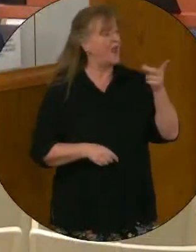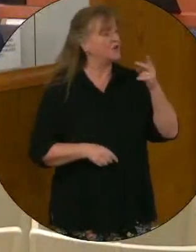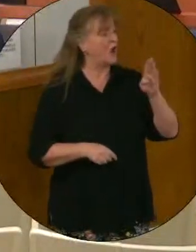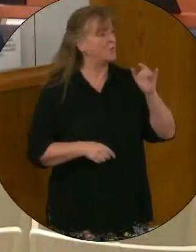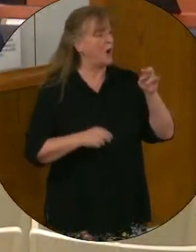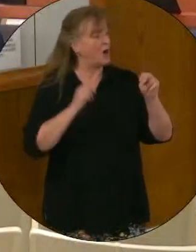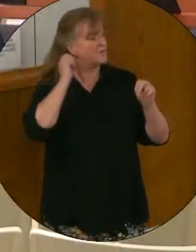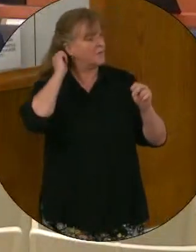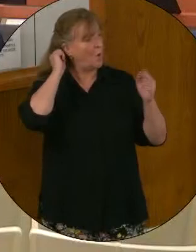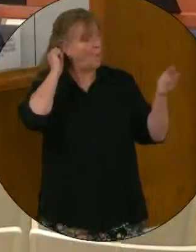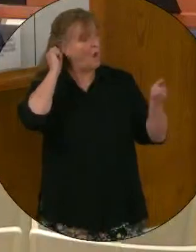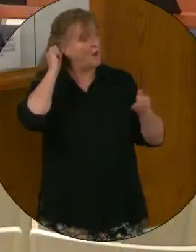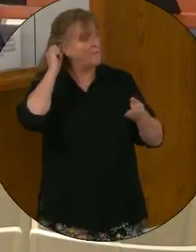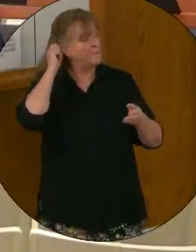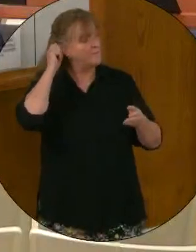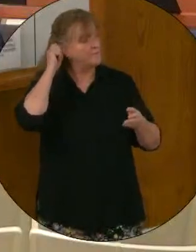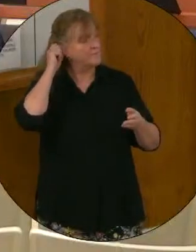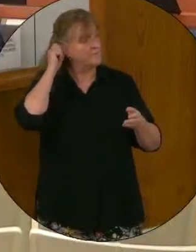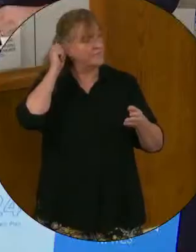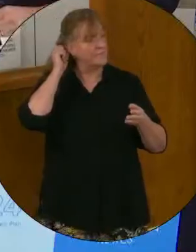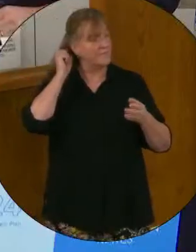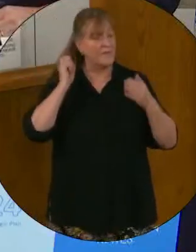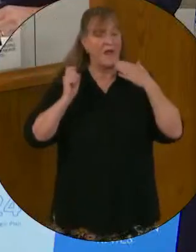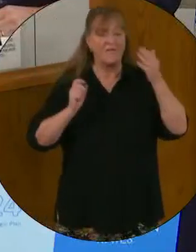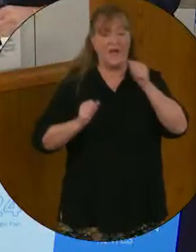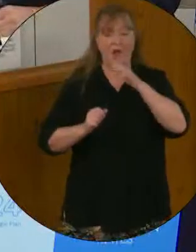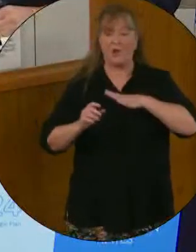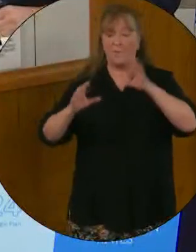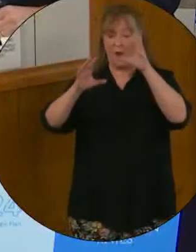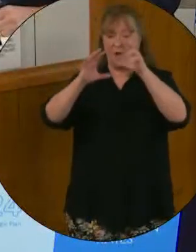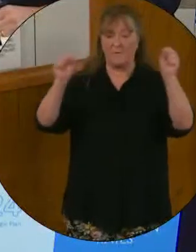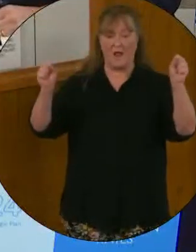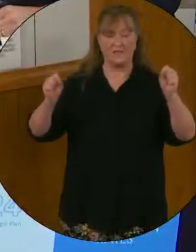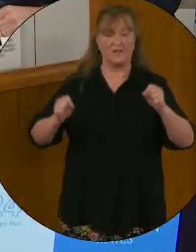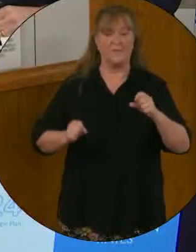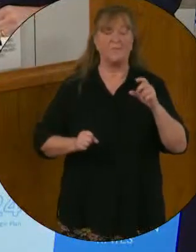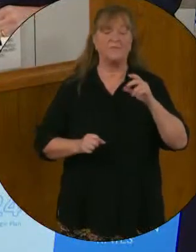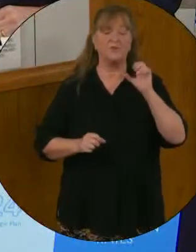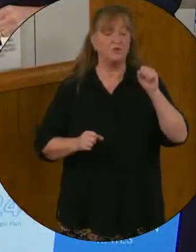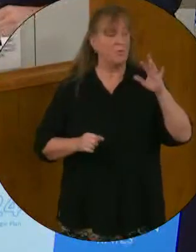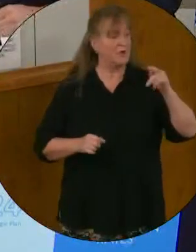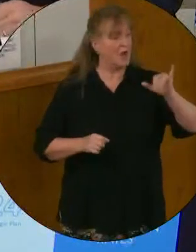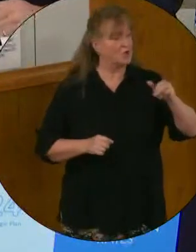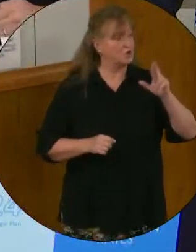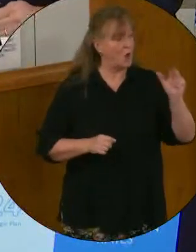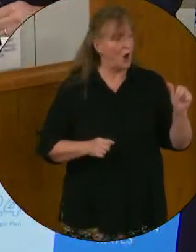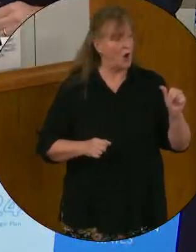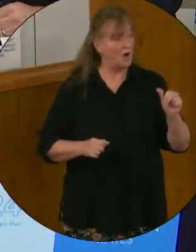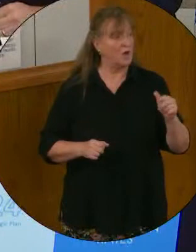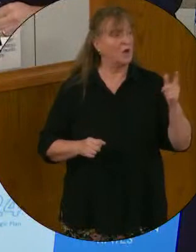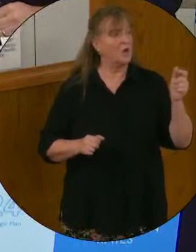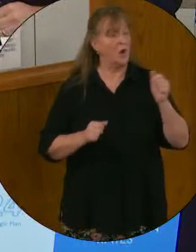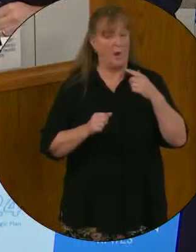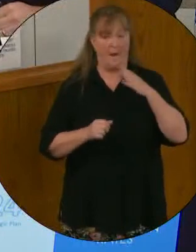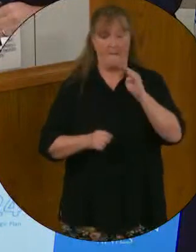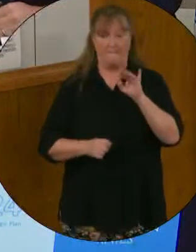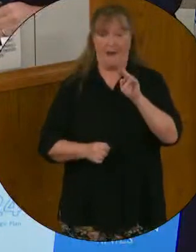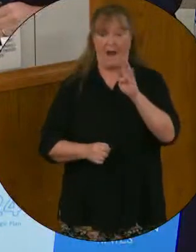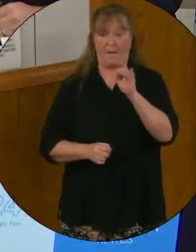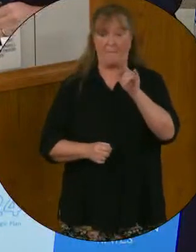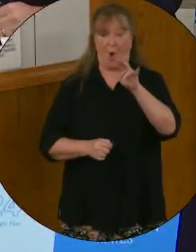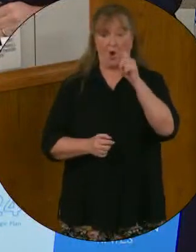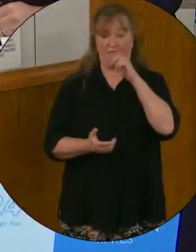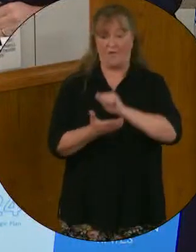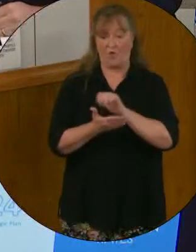Welcome, everyone. Thank you, Madam President, members of the board, Superintendent Jara. With Mike Barton for the record. Tonight,